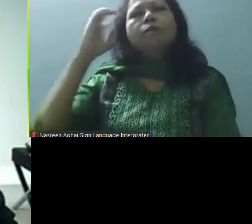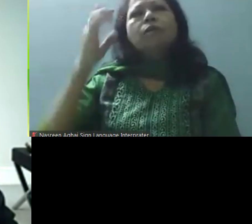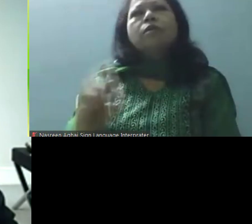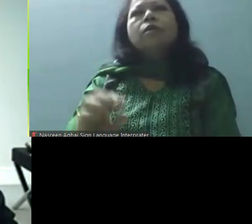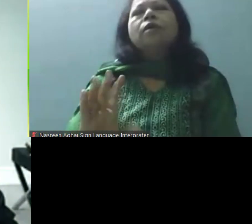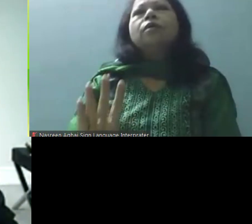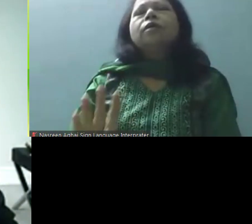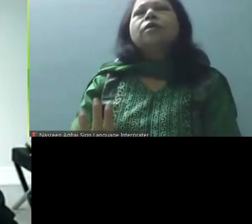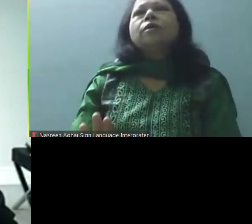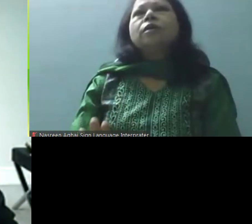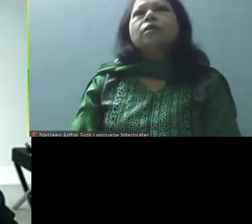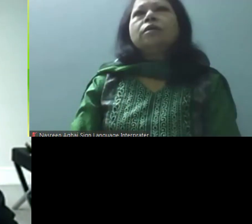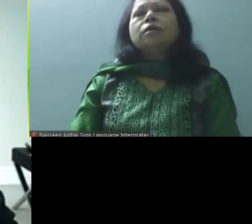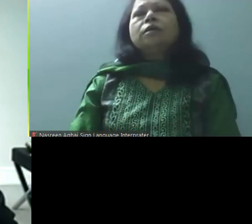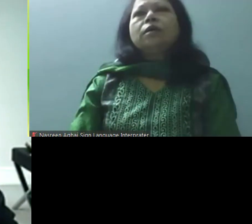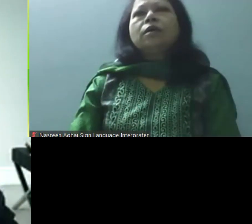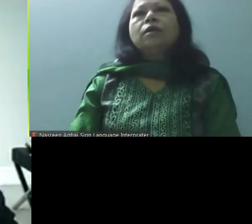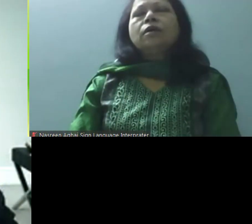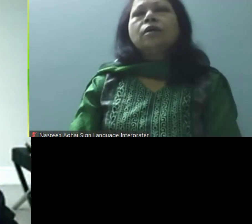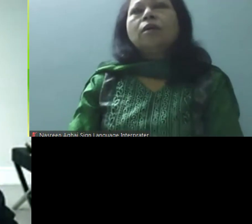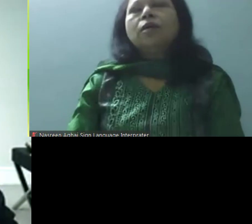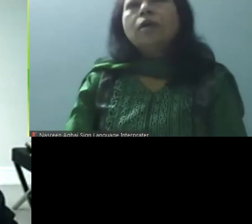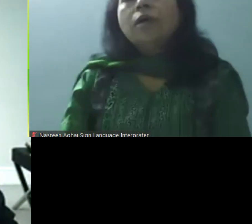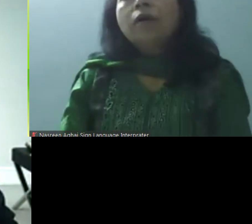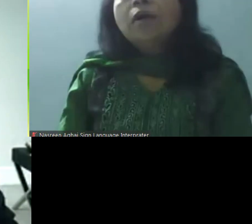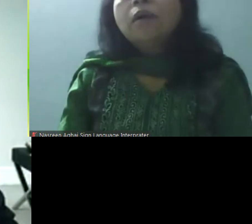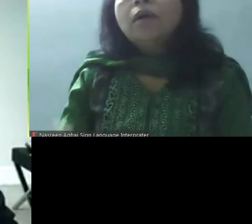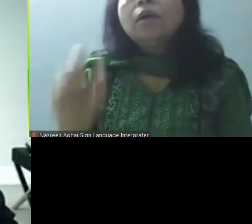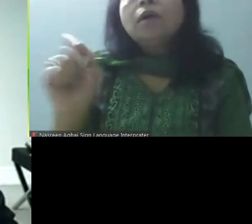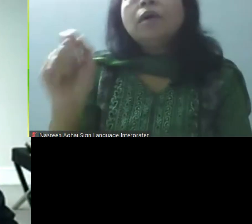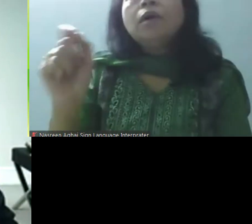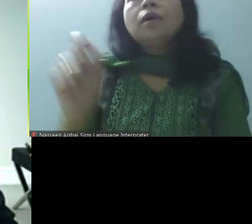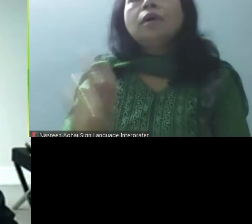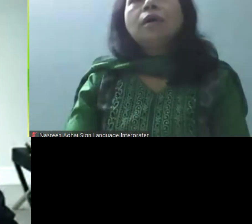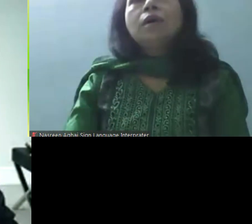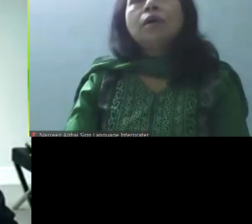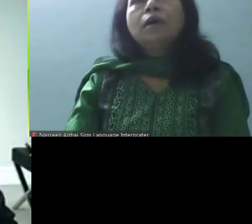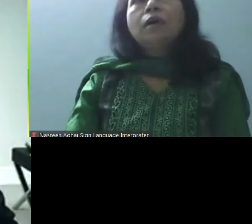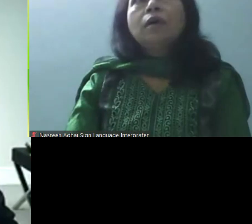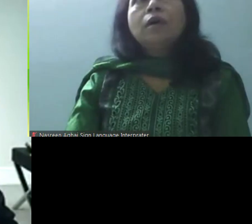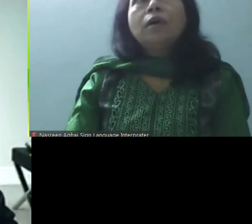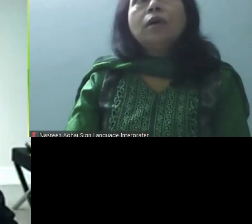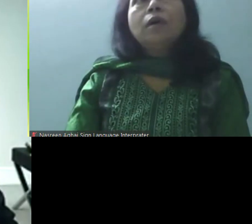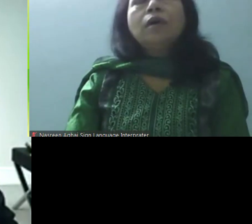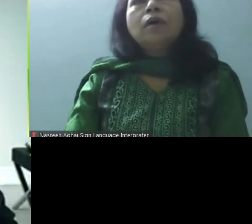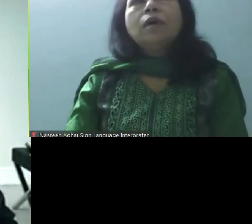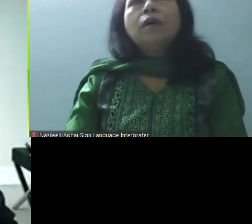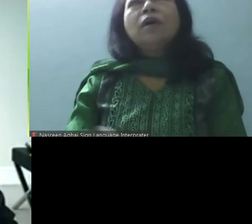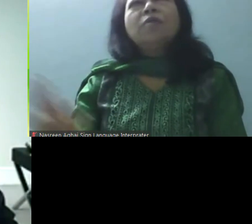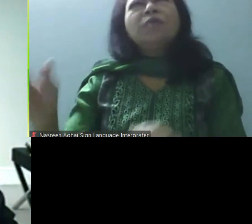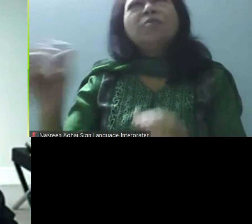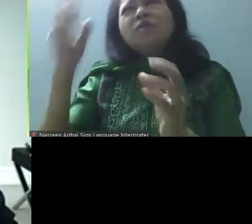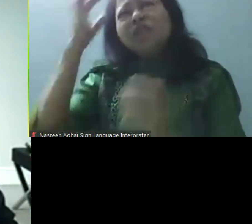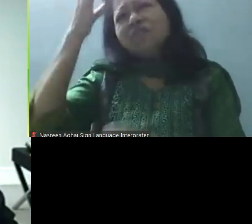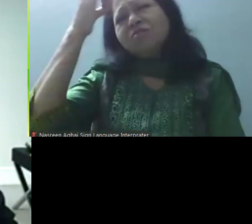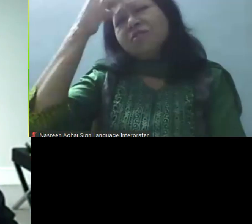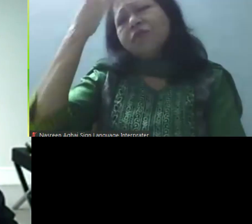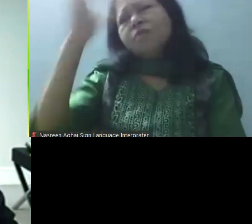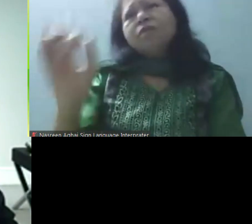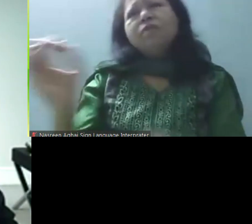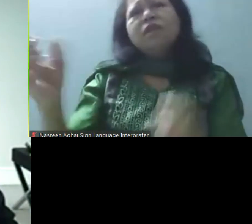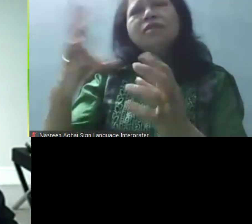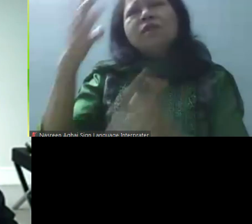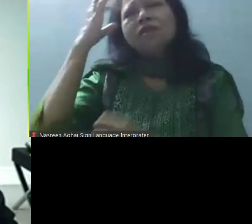was not good. You couldn't work. It was very distracting. And then when